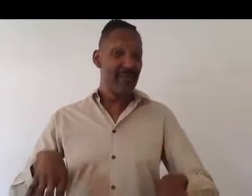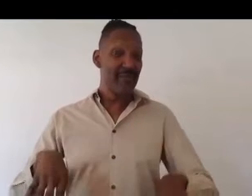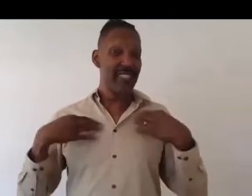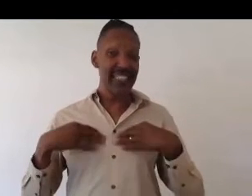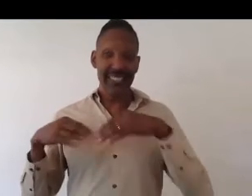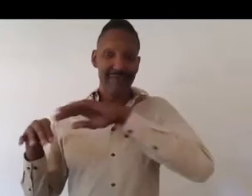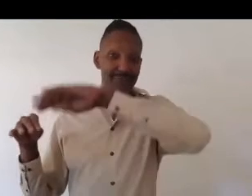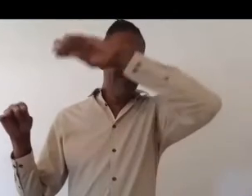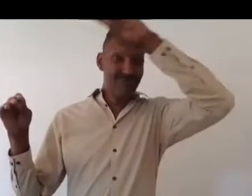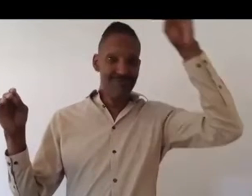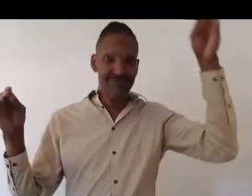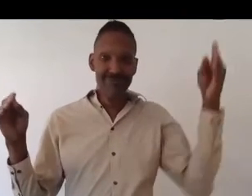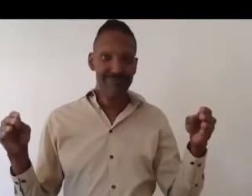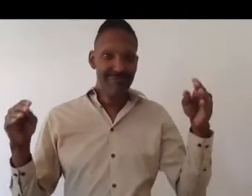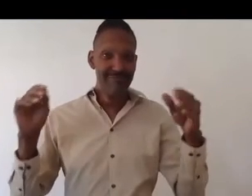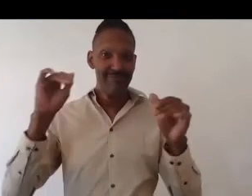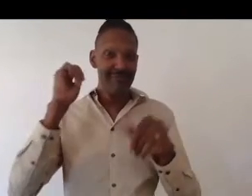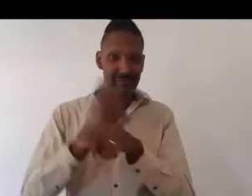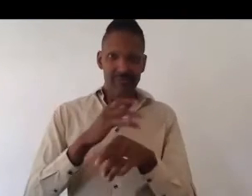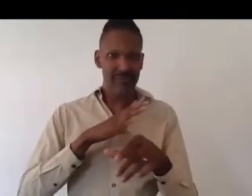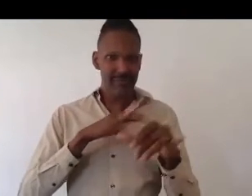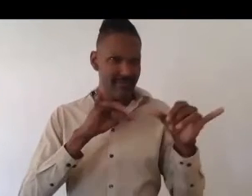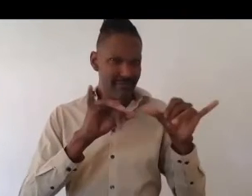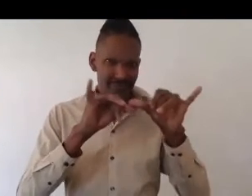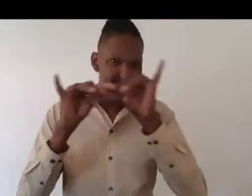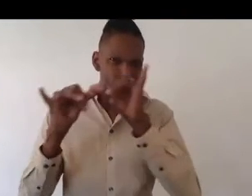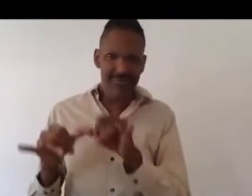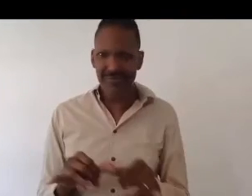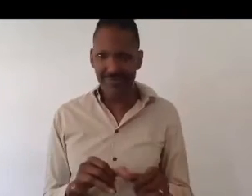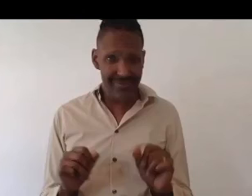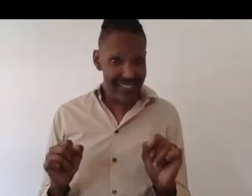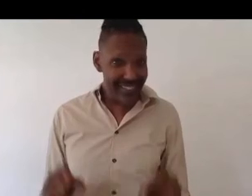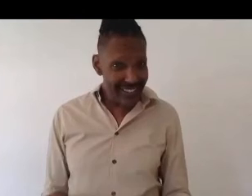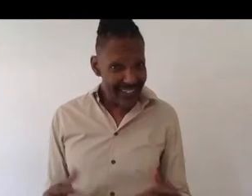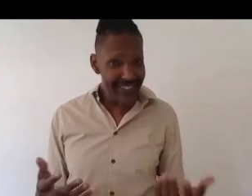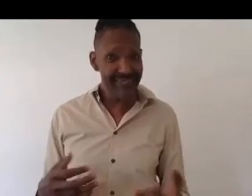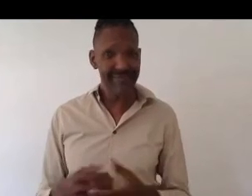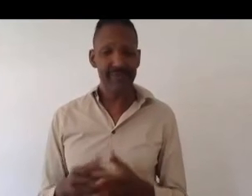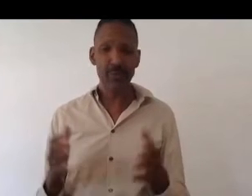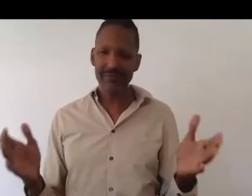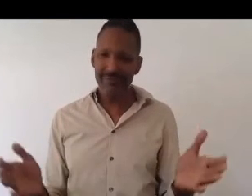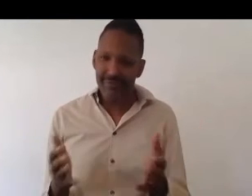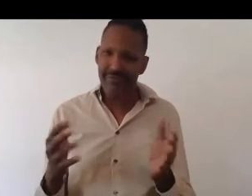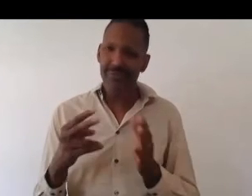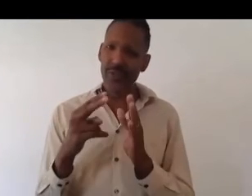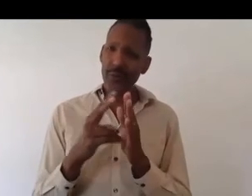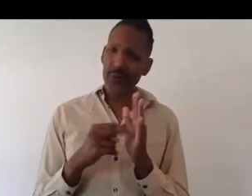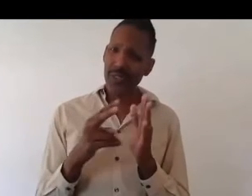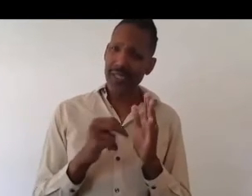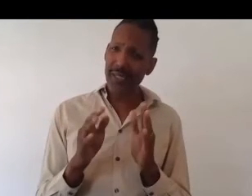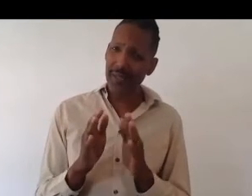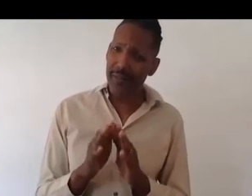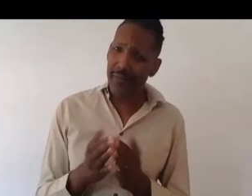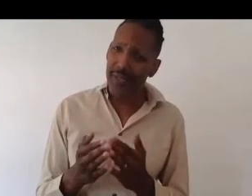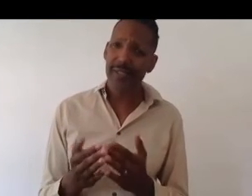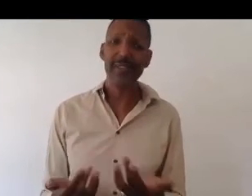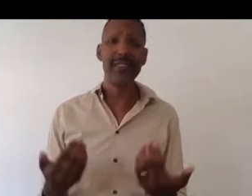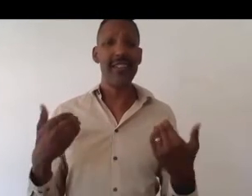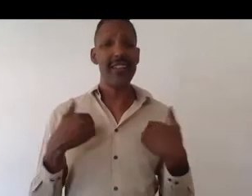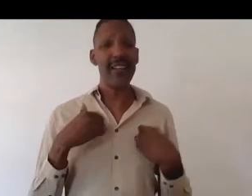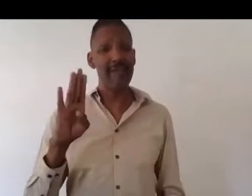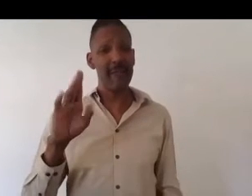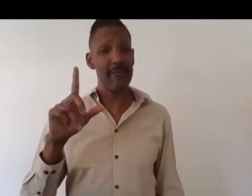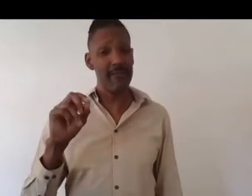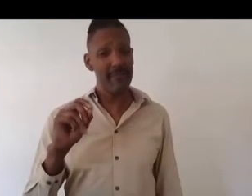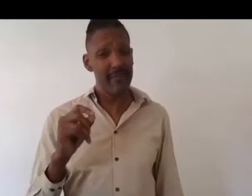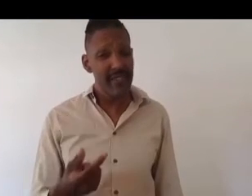sorts of wonderful resources and people working at the STEMI Center and as a part of this virtual conference. I have a blog coming out that's related to